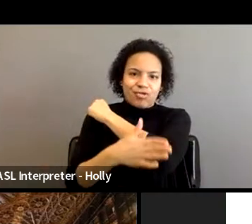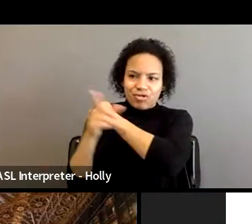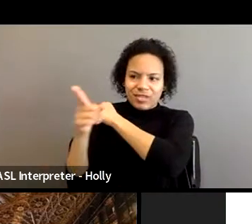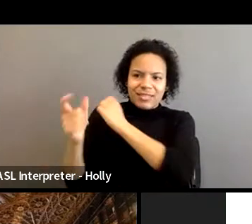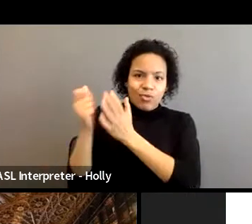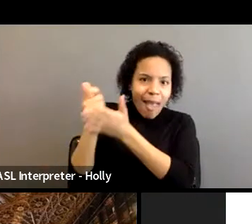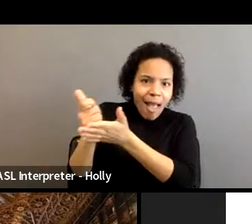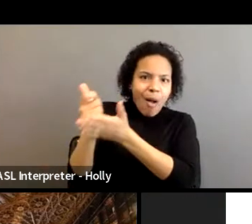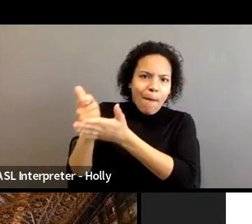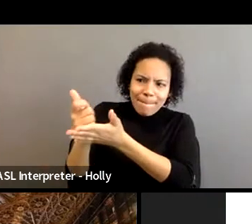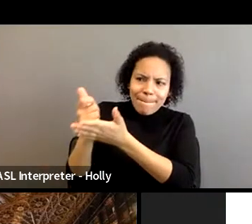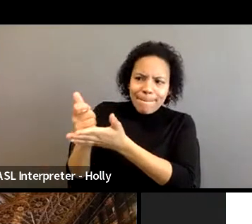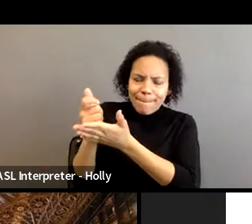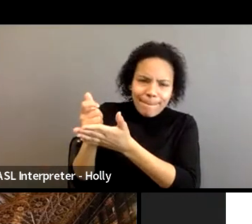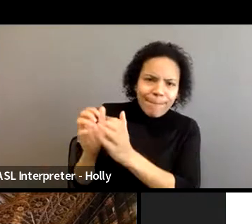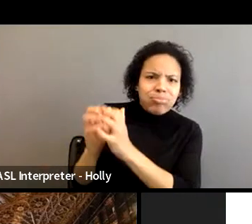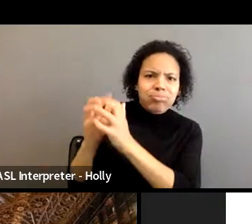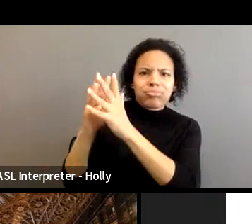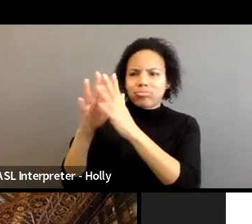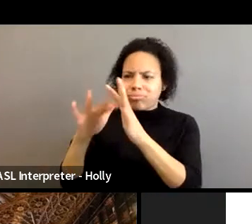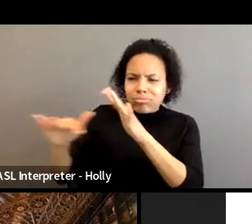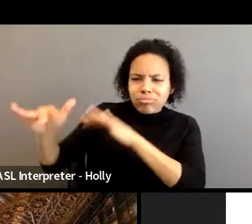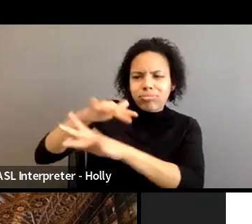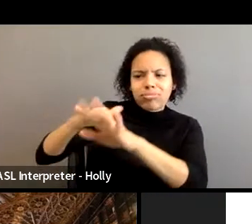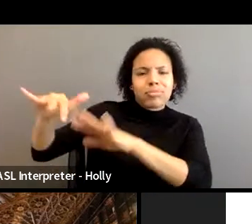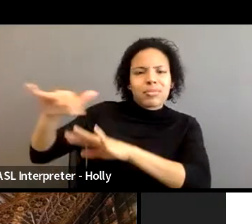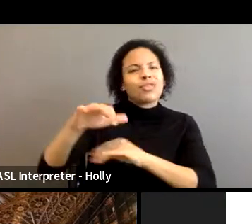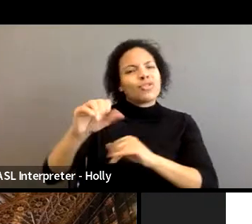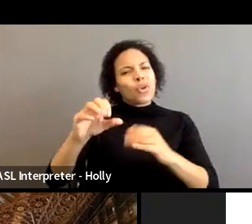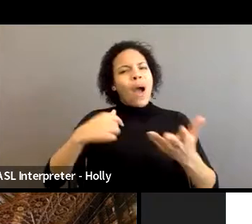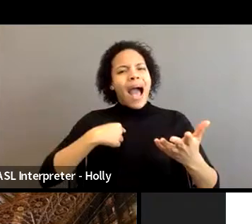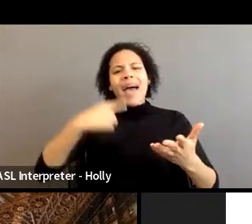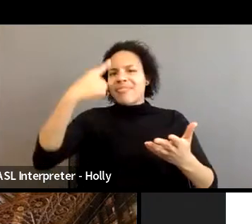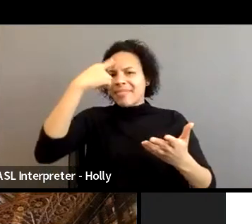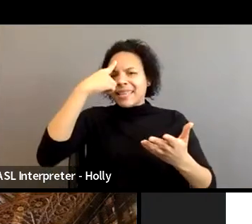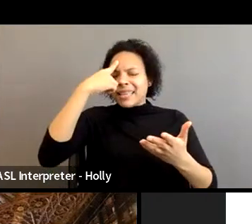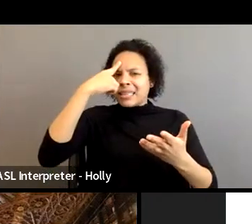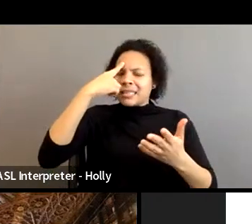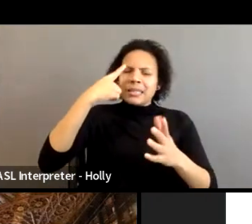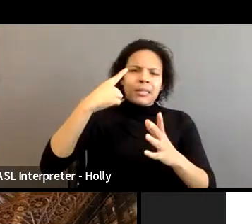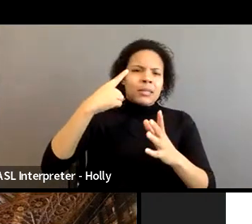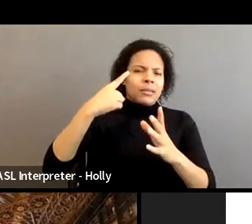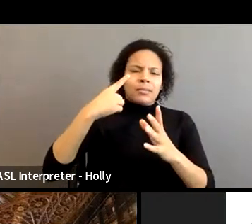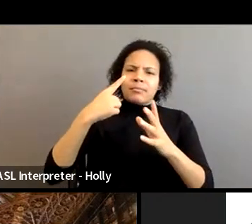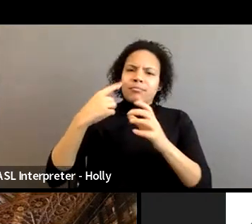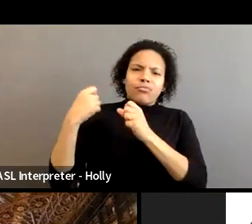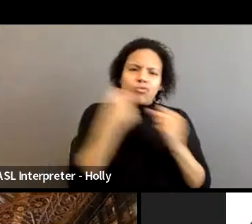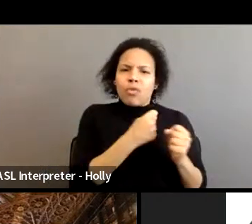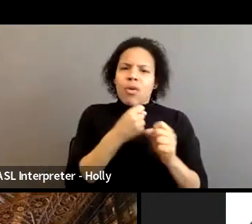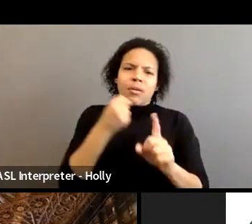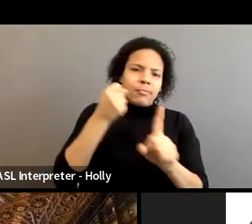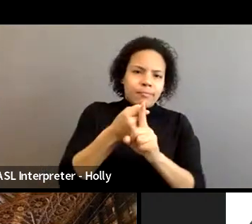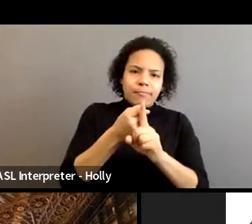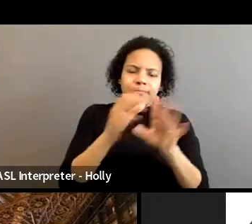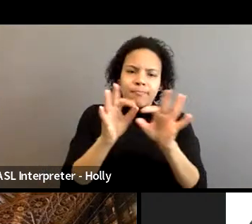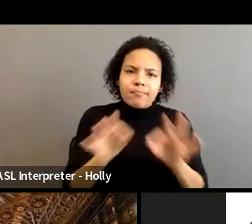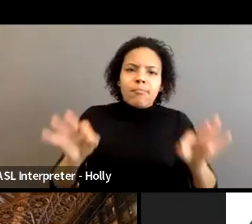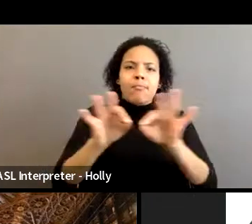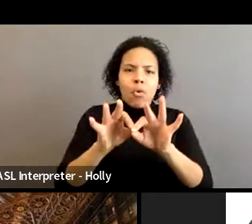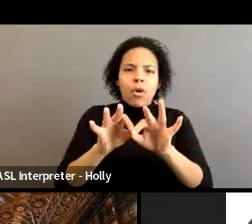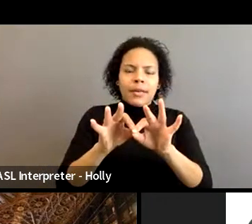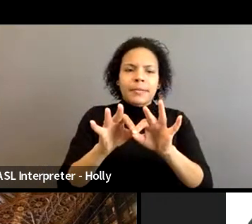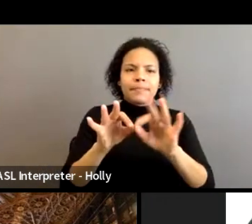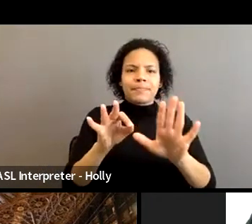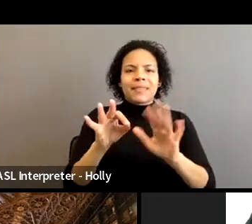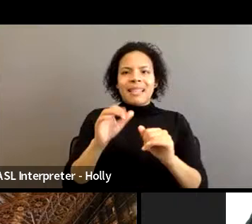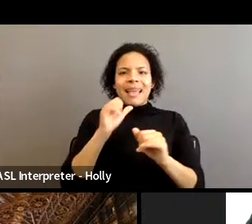is, I think, a very profound thing in just that it moves away from academic success into like